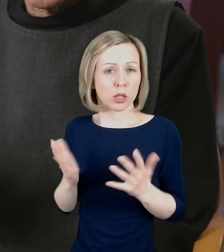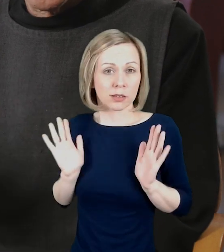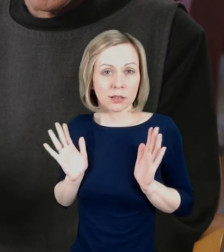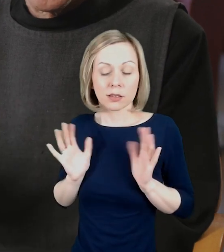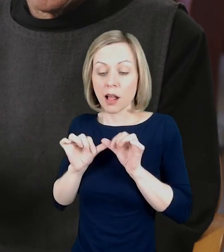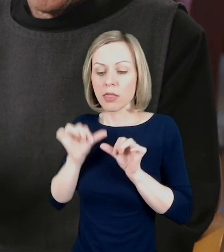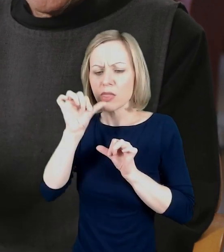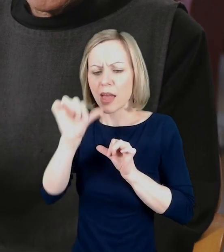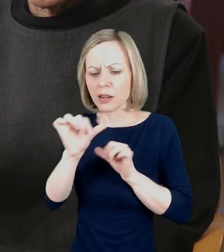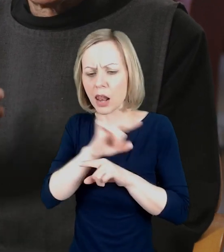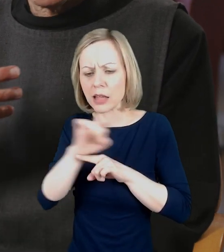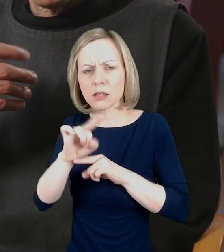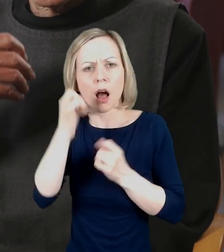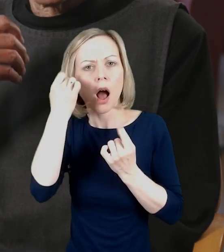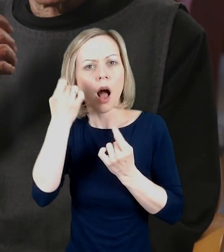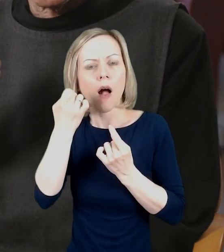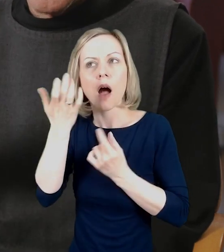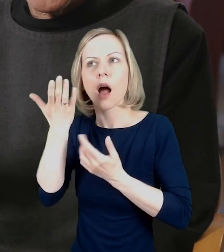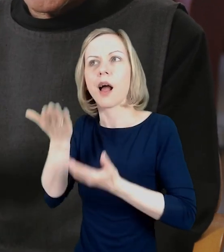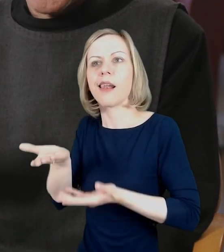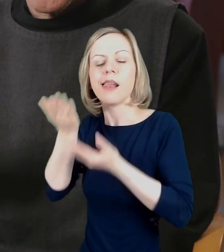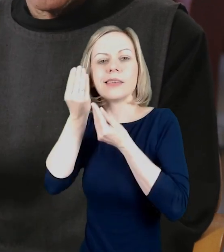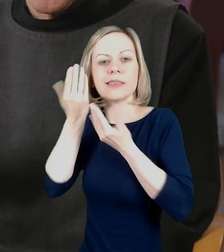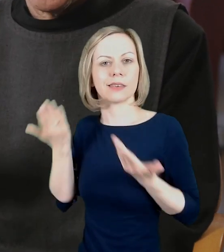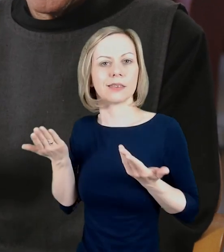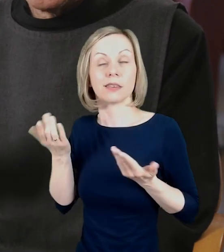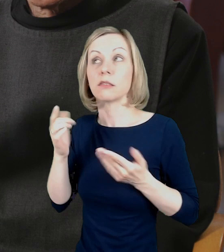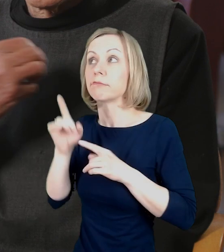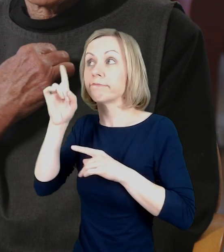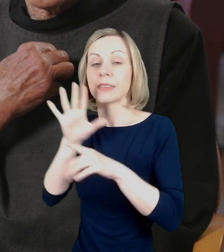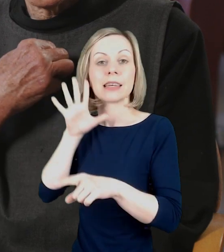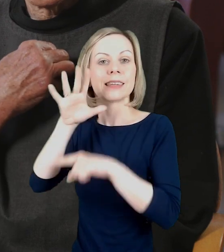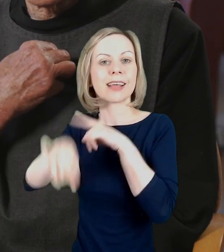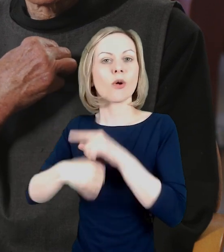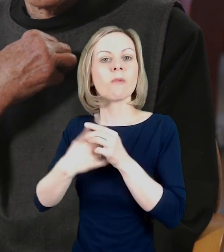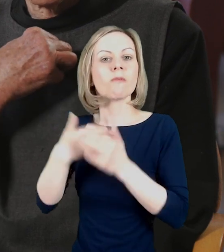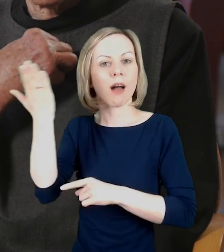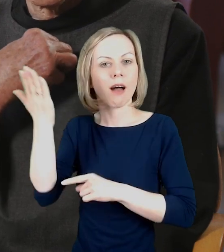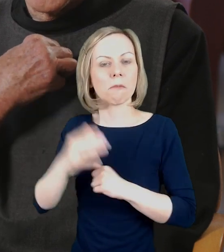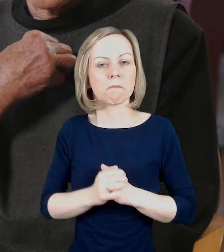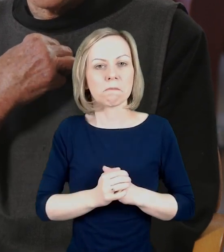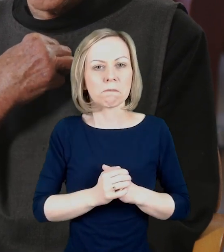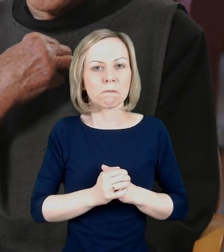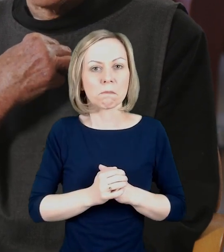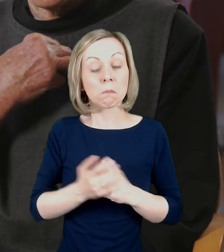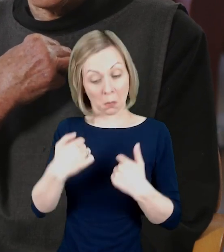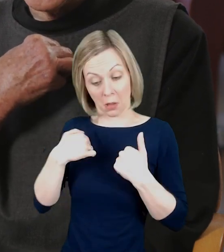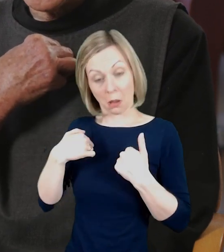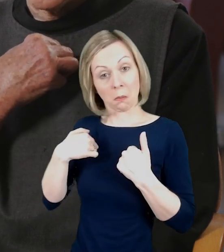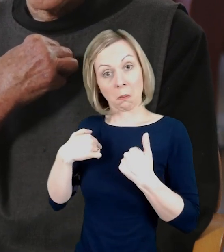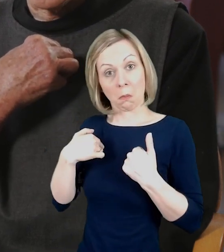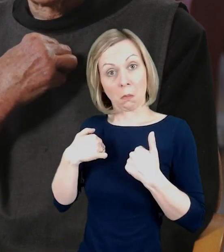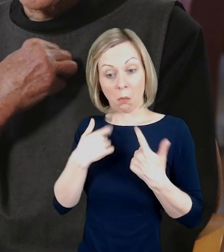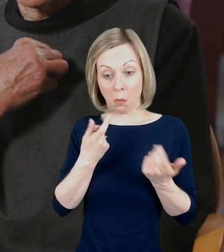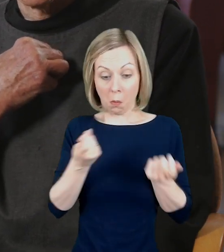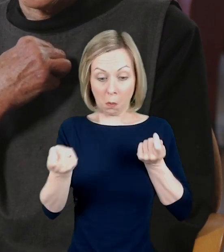about listening. It's more about letting God take over. So prayer isn't something that I drive